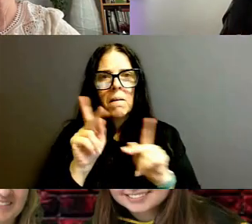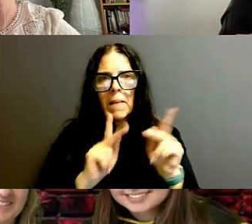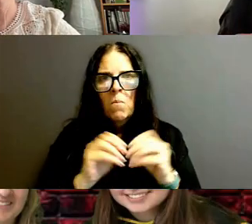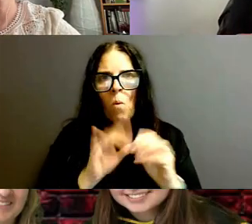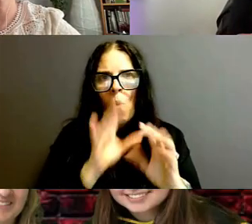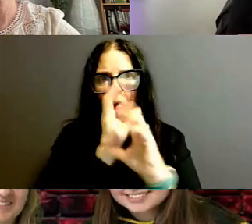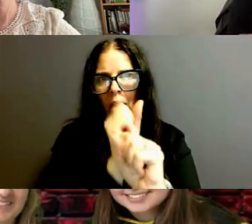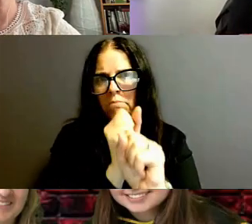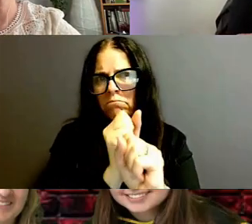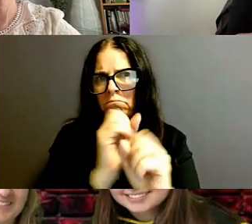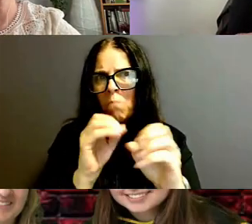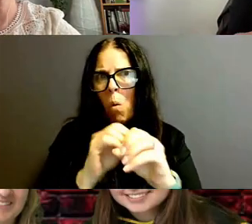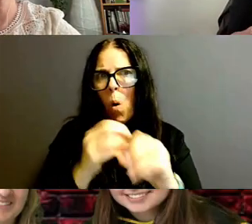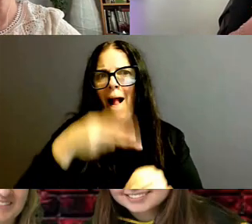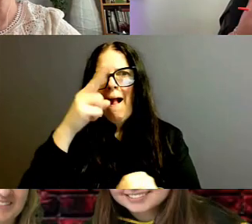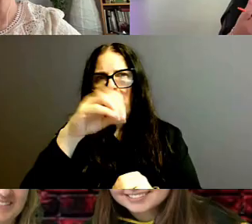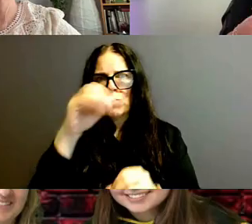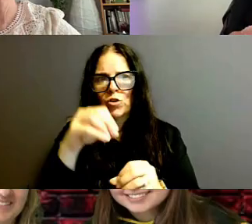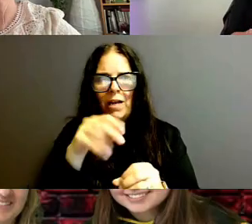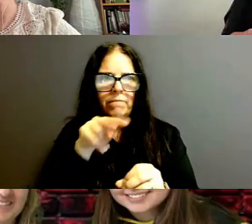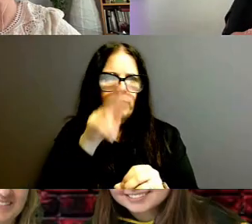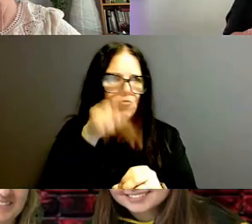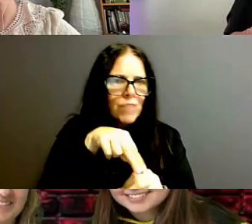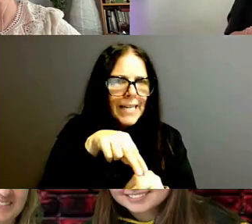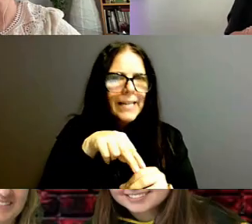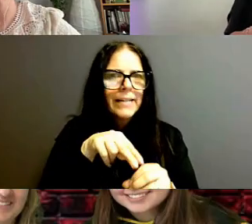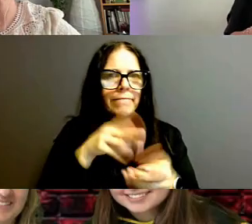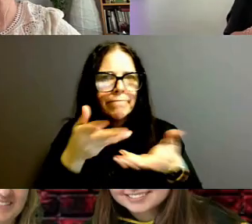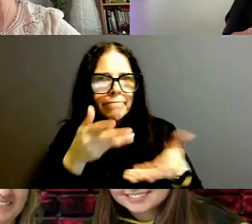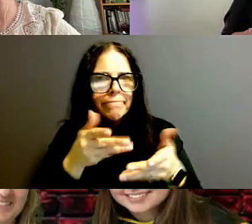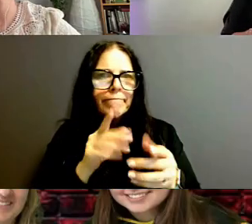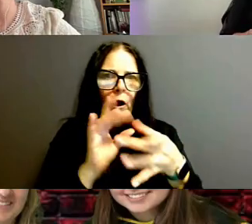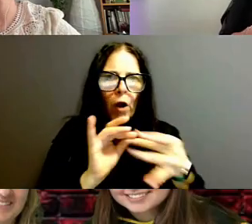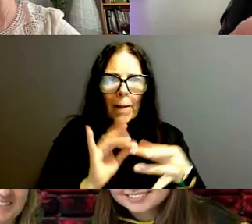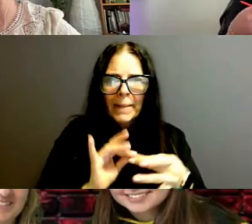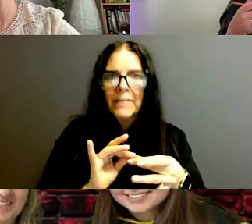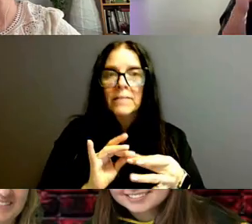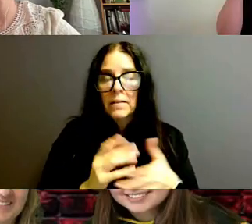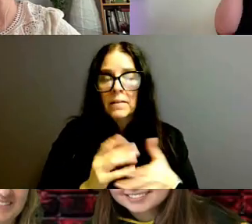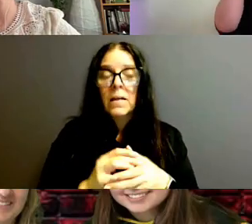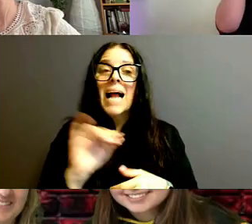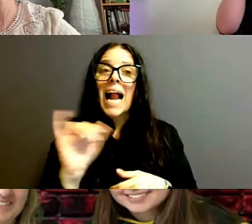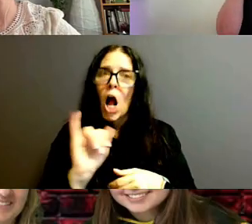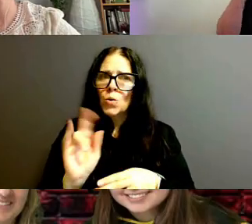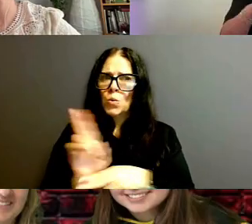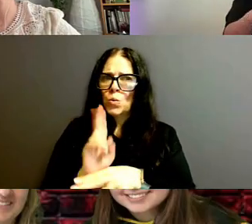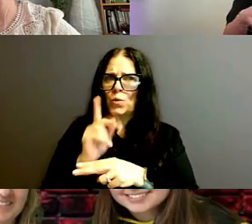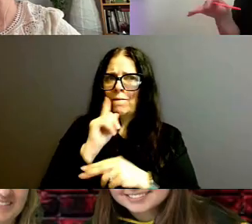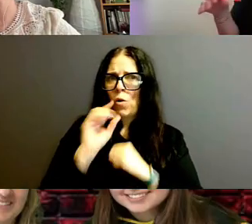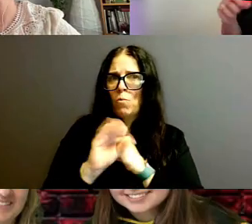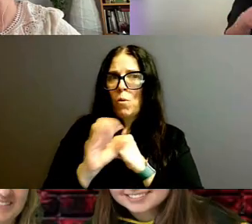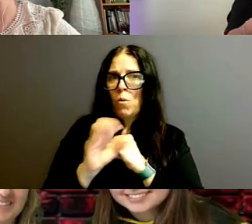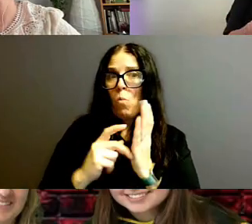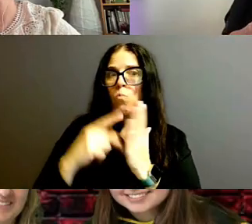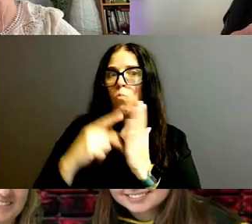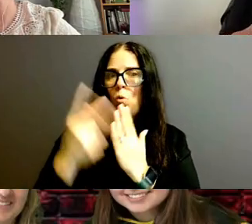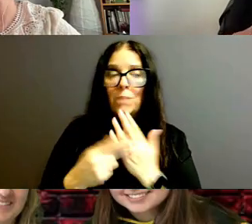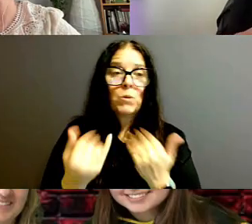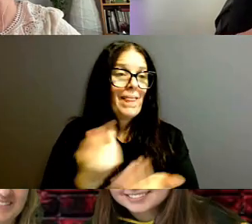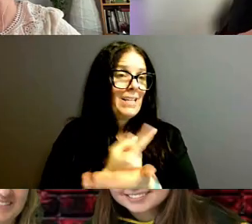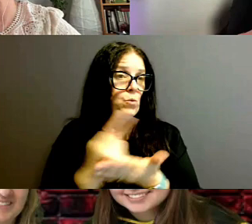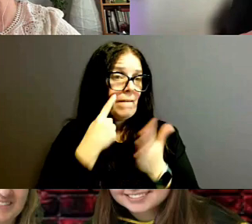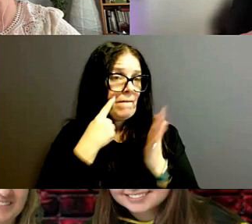higher. But I also use it to promote programs. So like this week, we're doing a big blitz